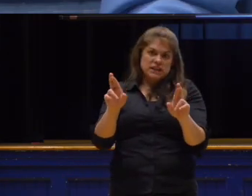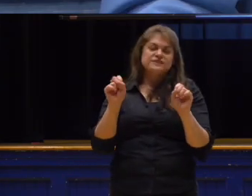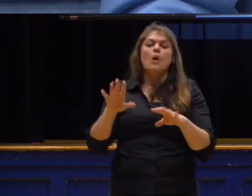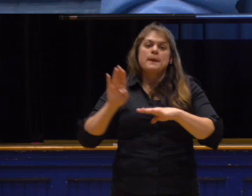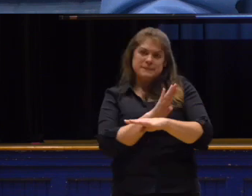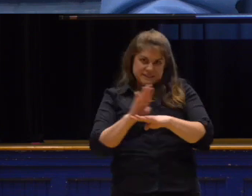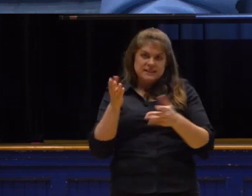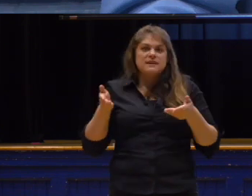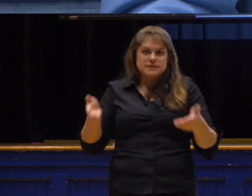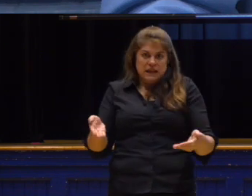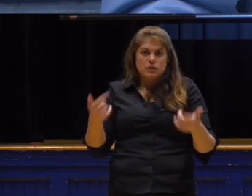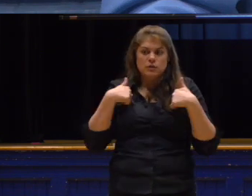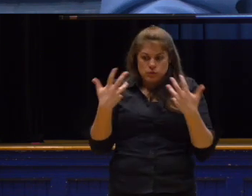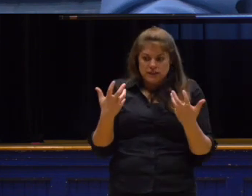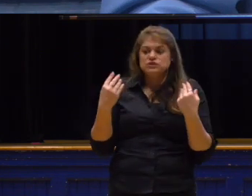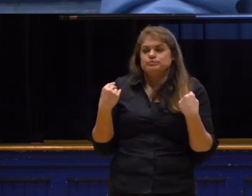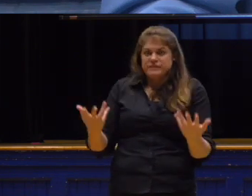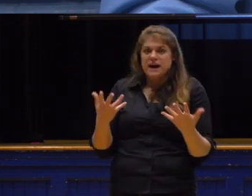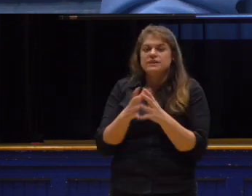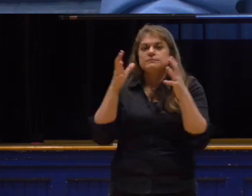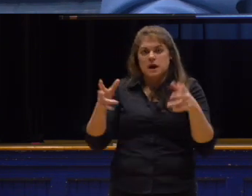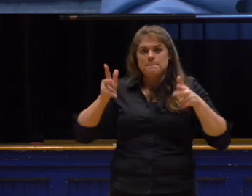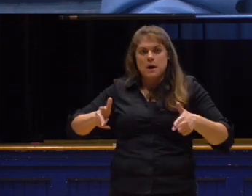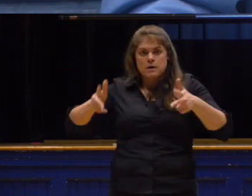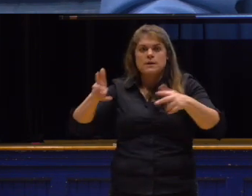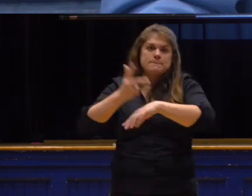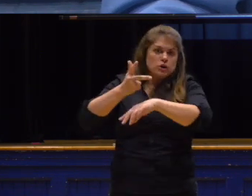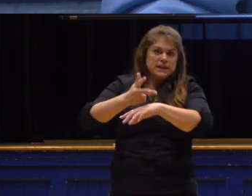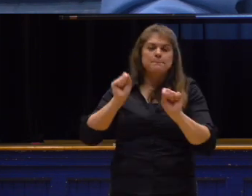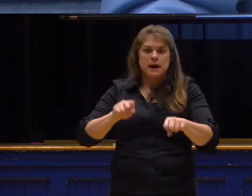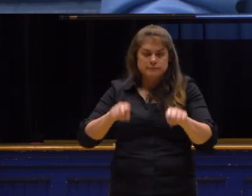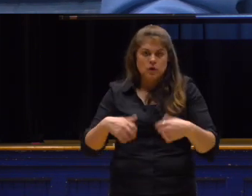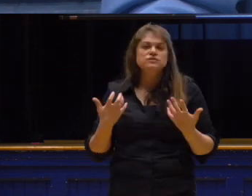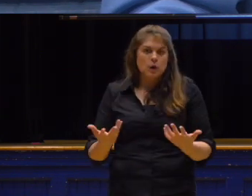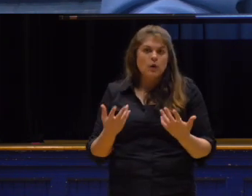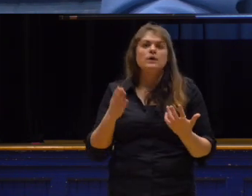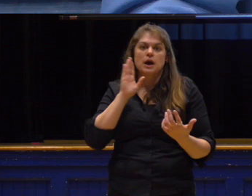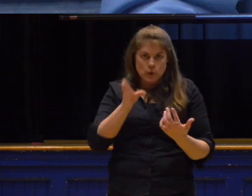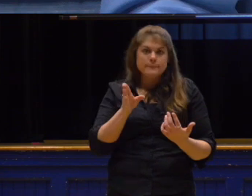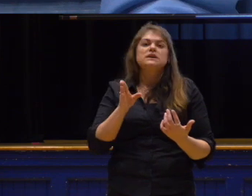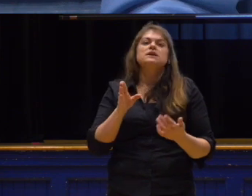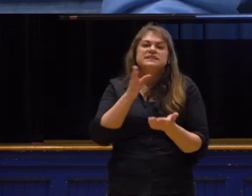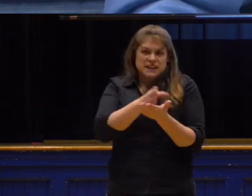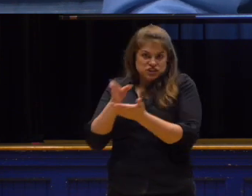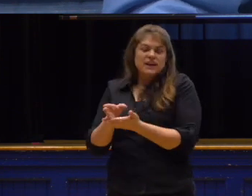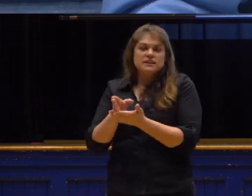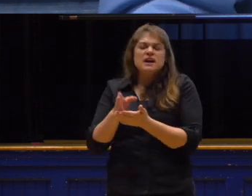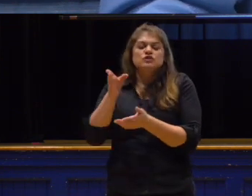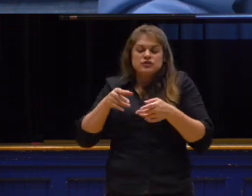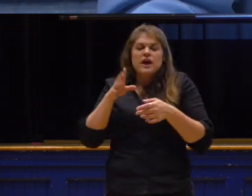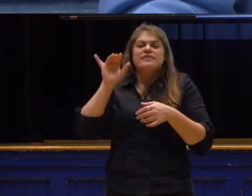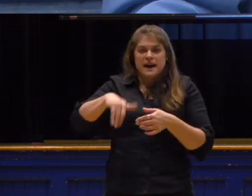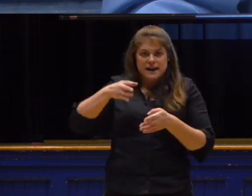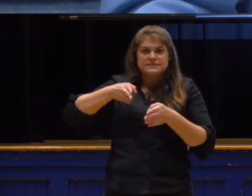So the businesses that were there, we wanted to make sure we were able to give them as much parking as possible. So there will be, those sections